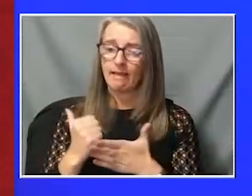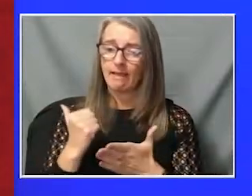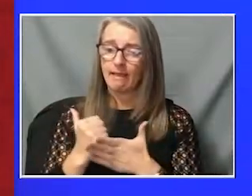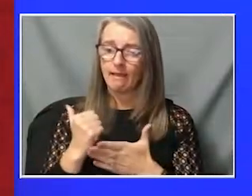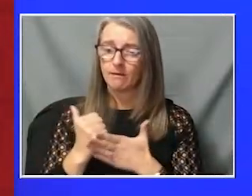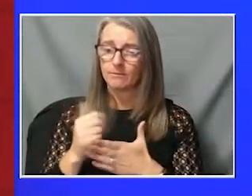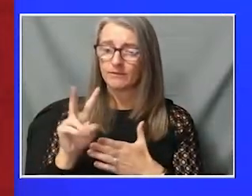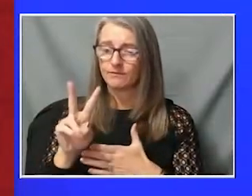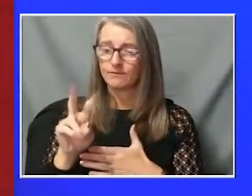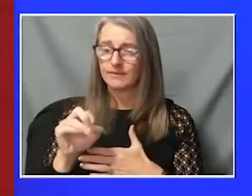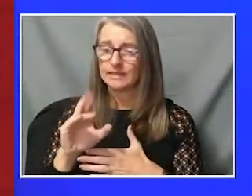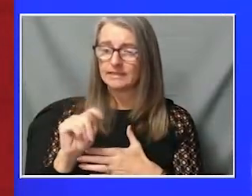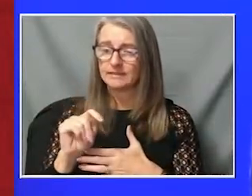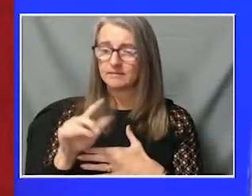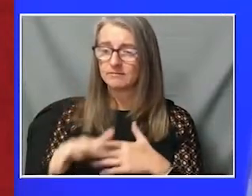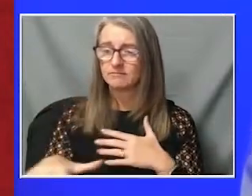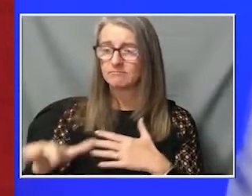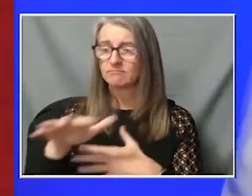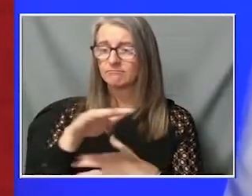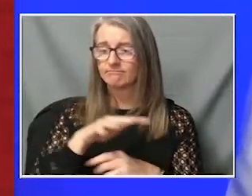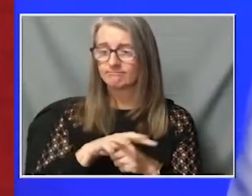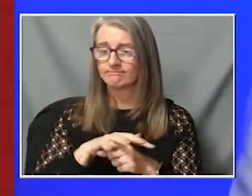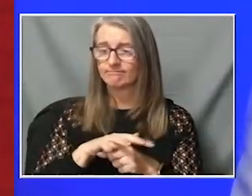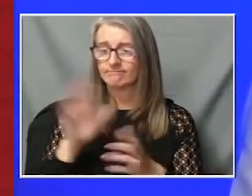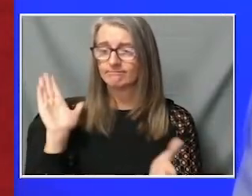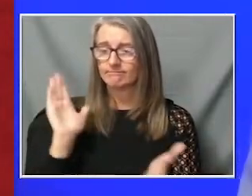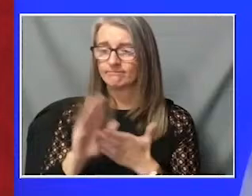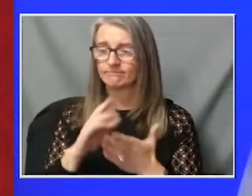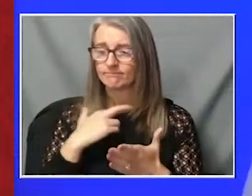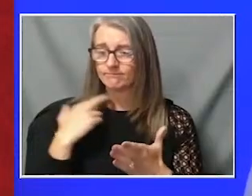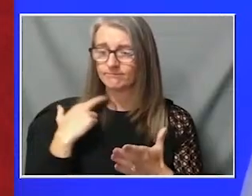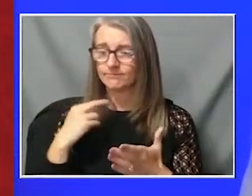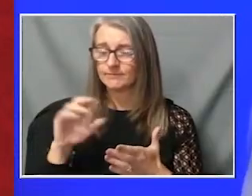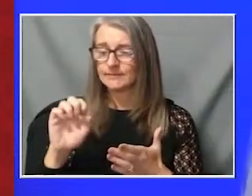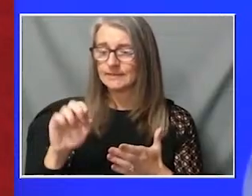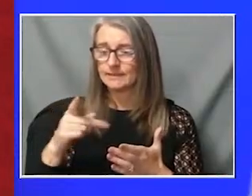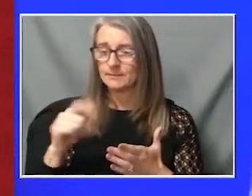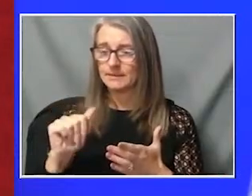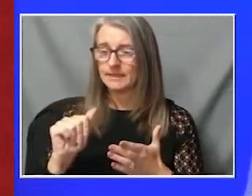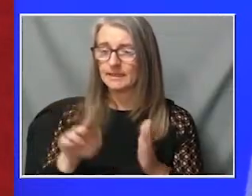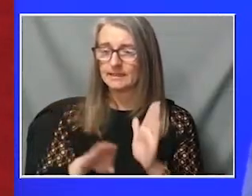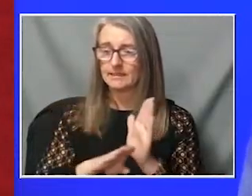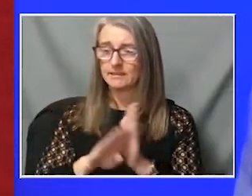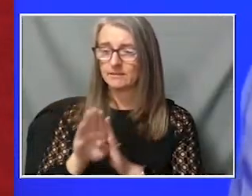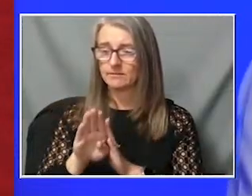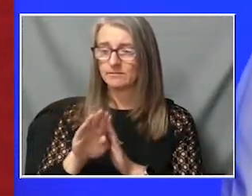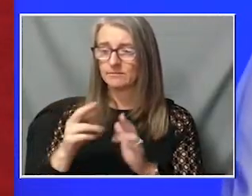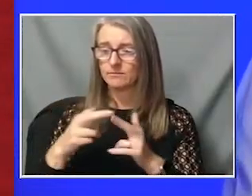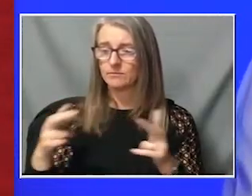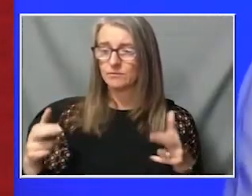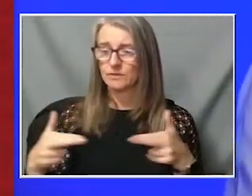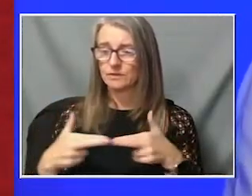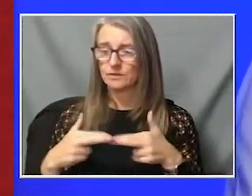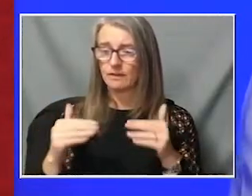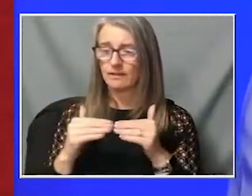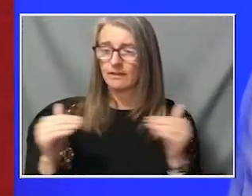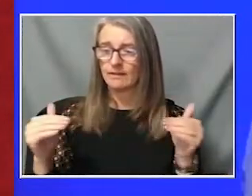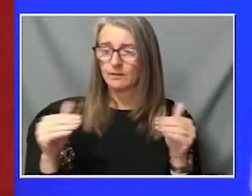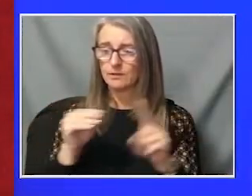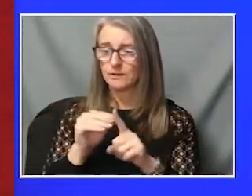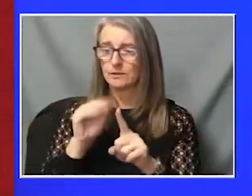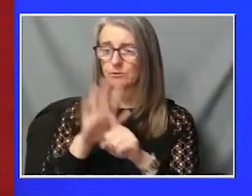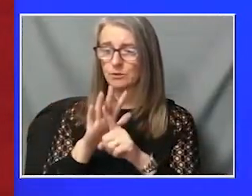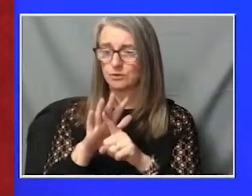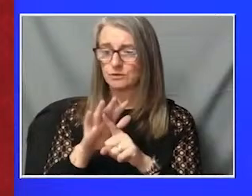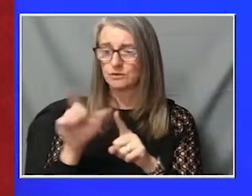factors. So over time, the EPA develops the regions of levels of exposure, as